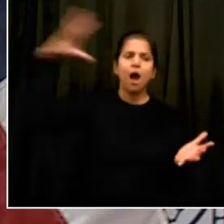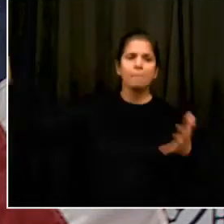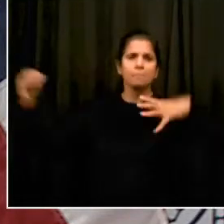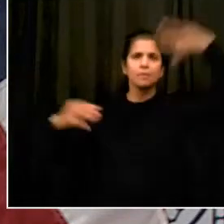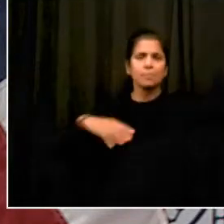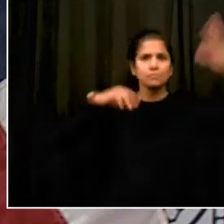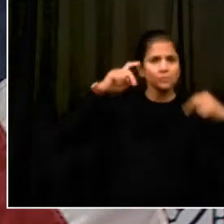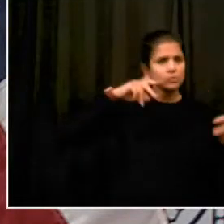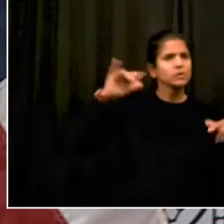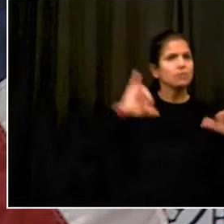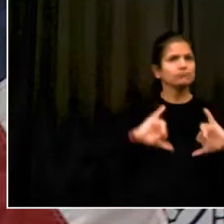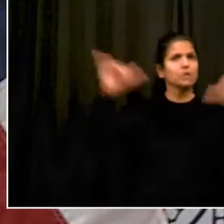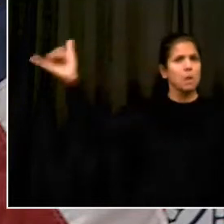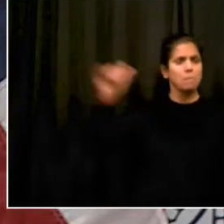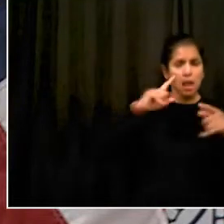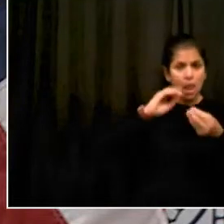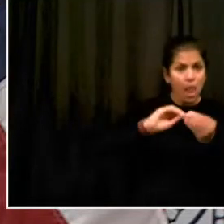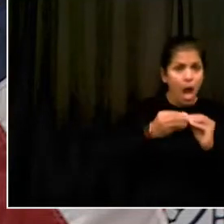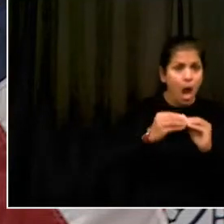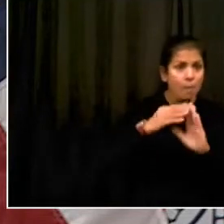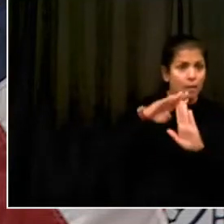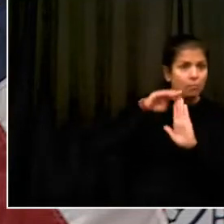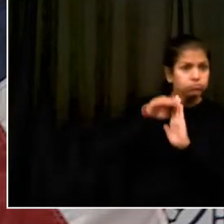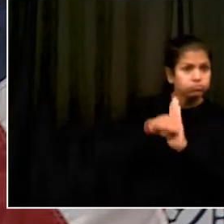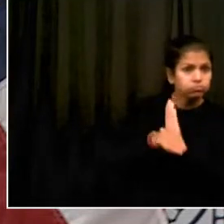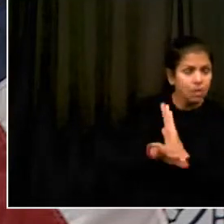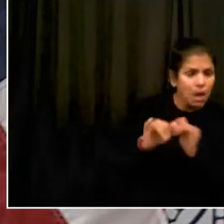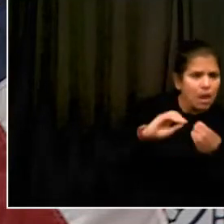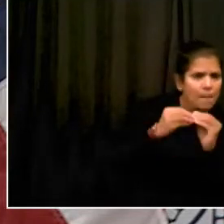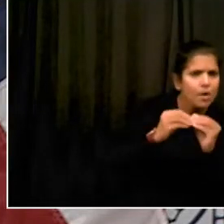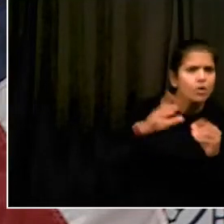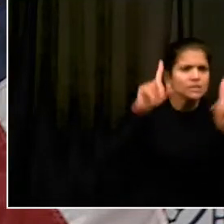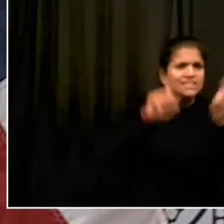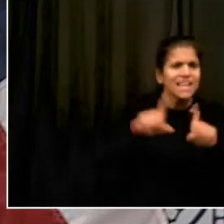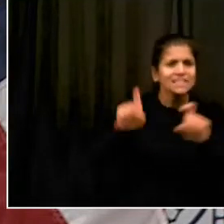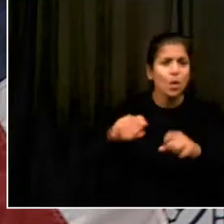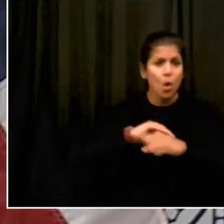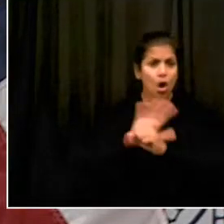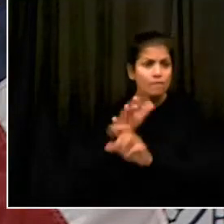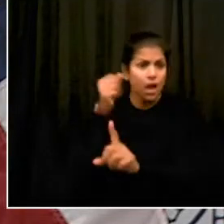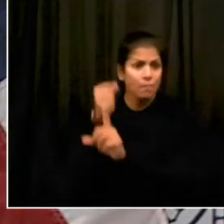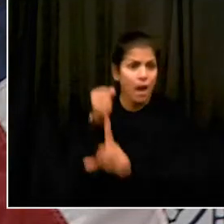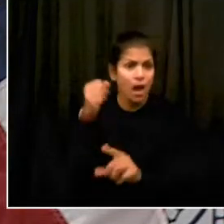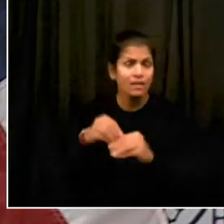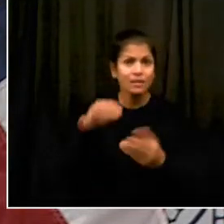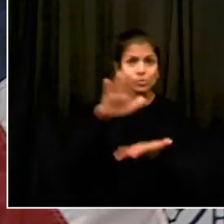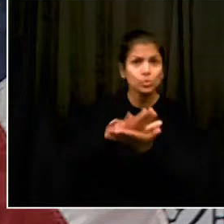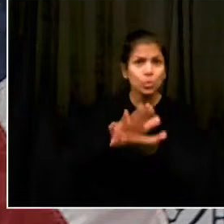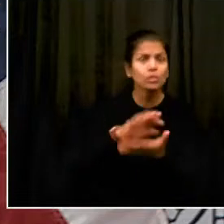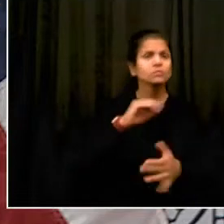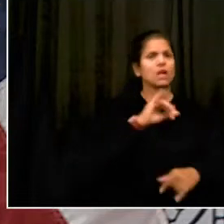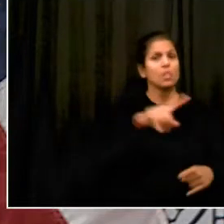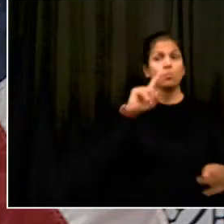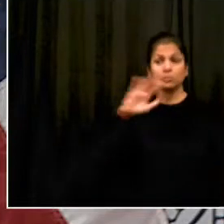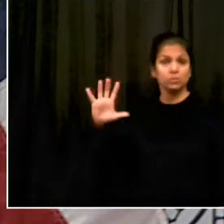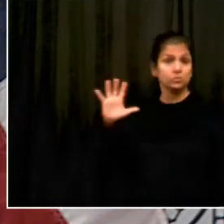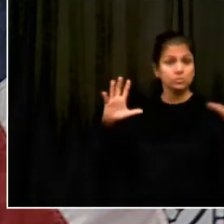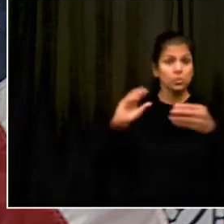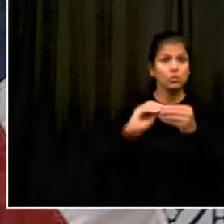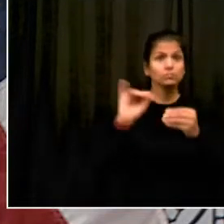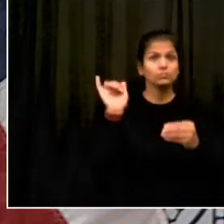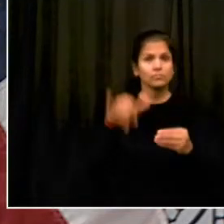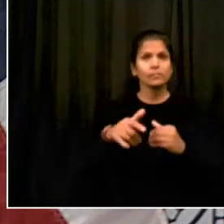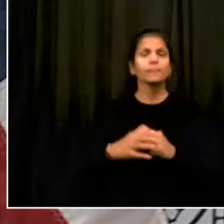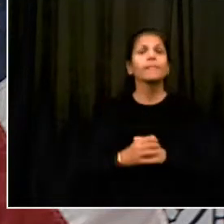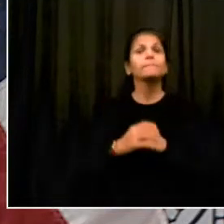challenges we faced, we needed something sustainable that could link us up to the time when we would have the vaccine widely